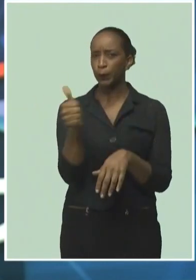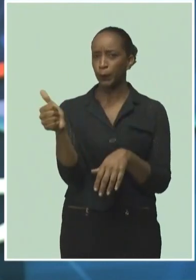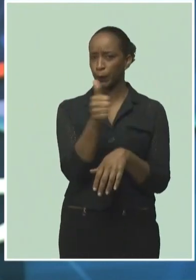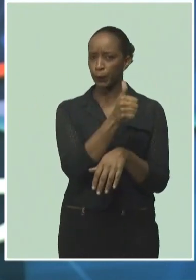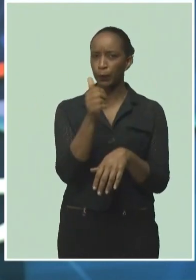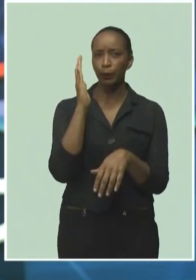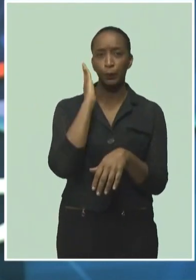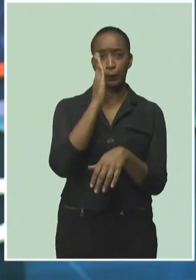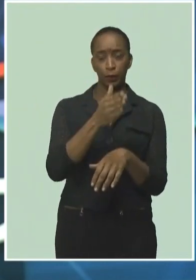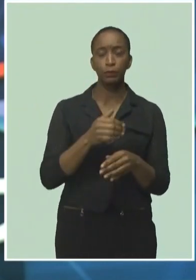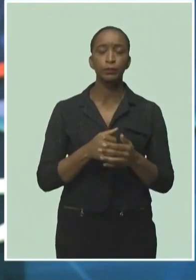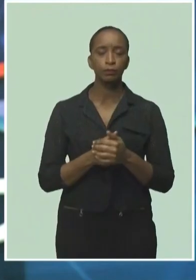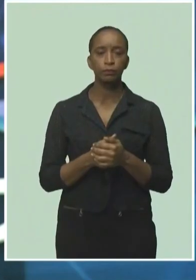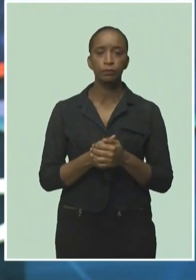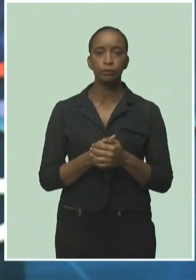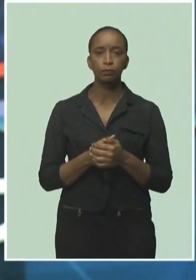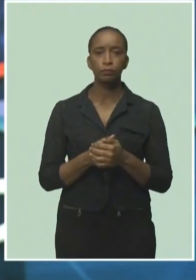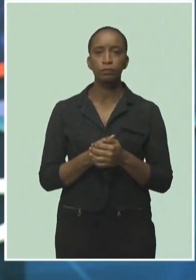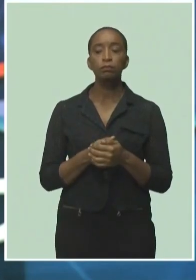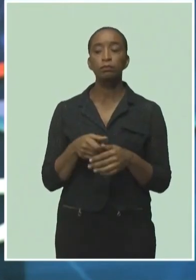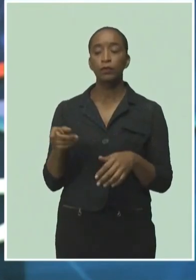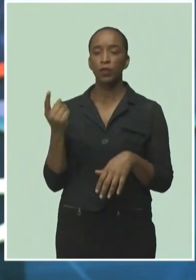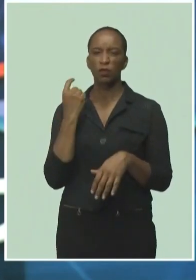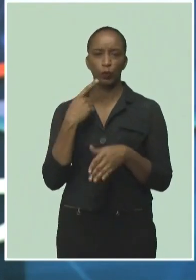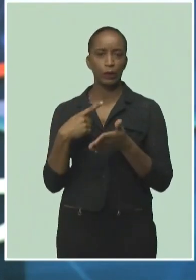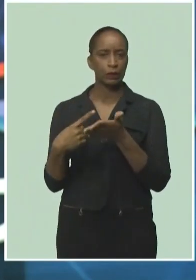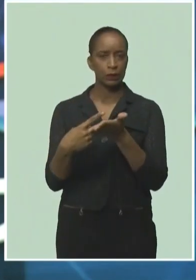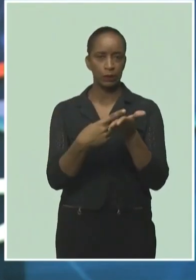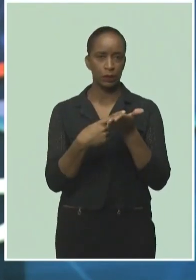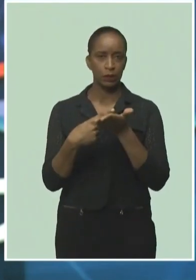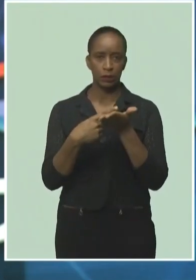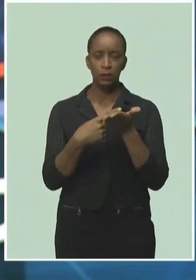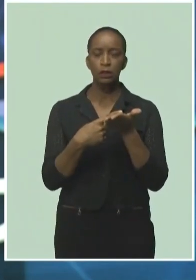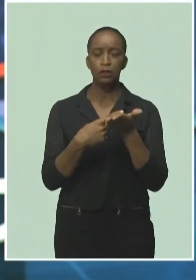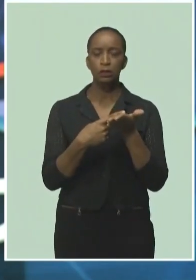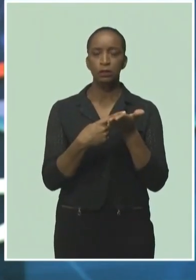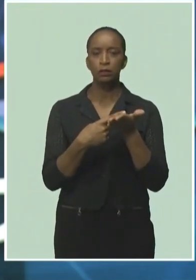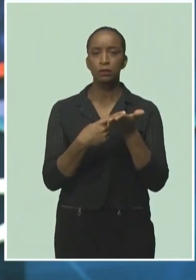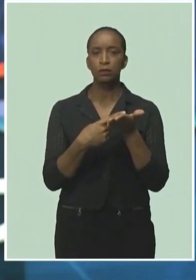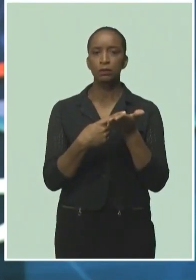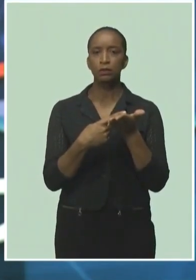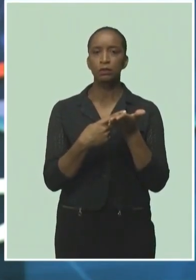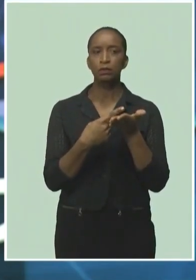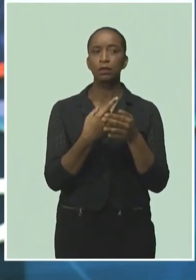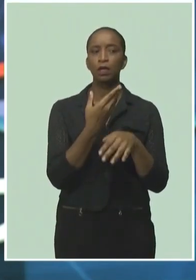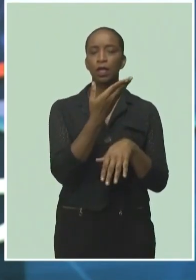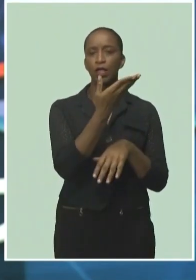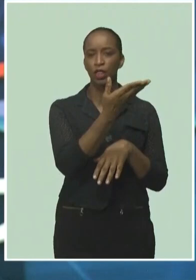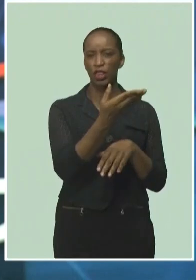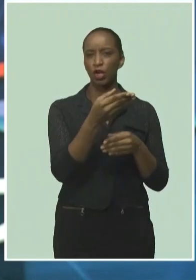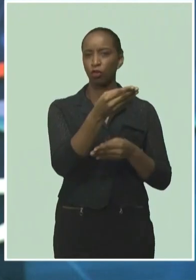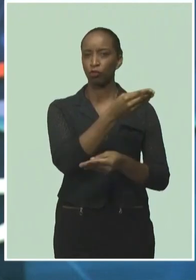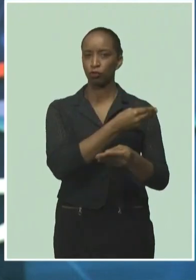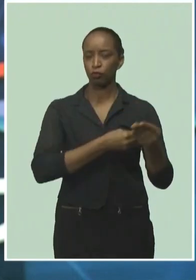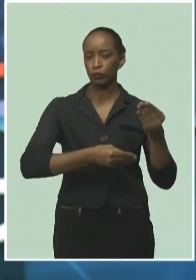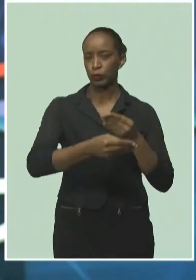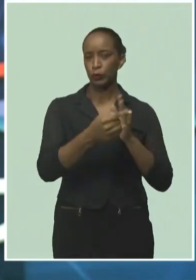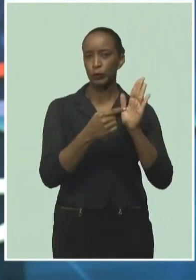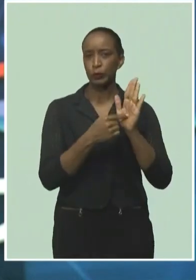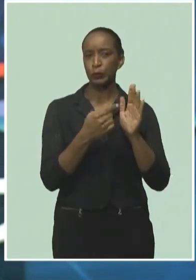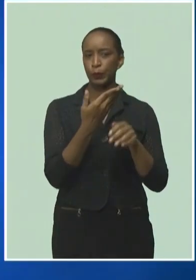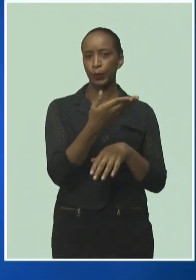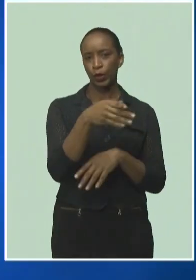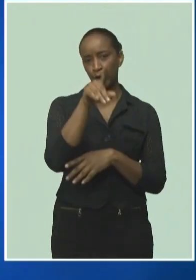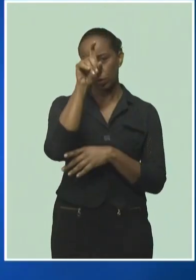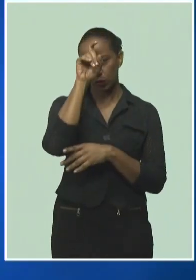panel discussion on Africa and its diaspora at that intra-Africa trade fair in Egypt. When